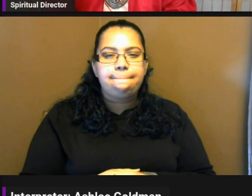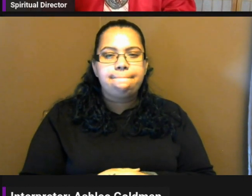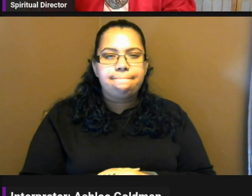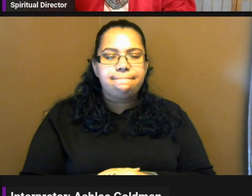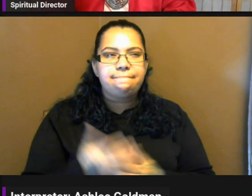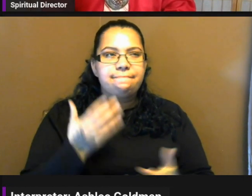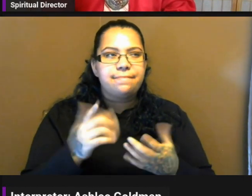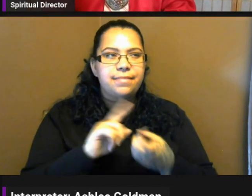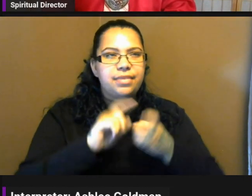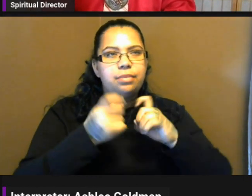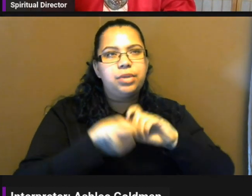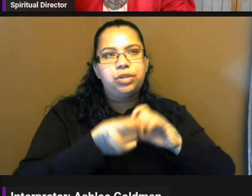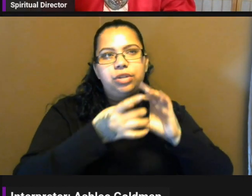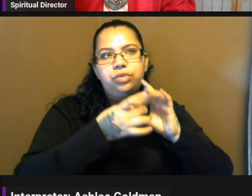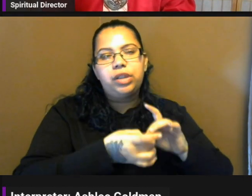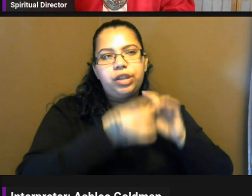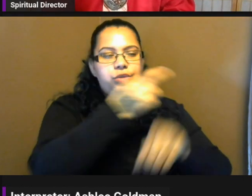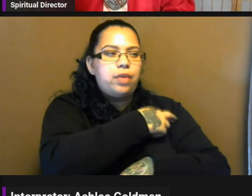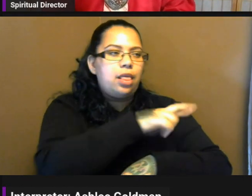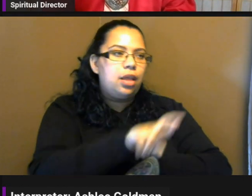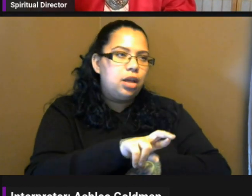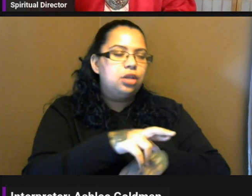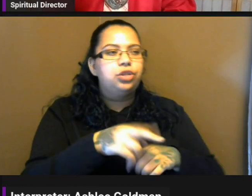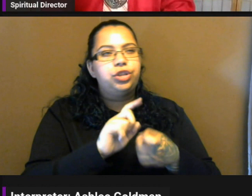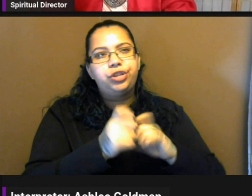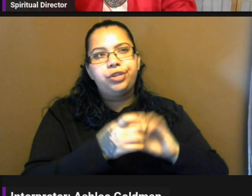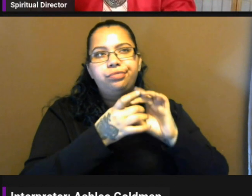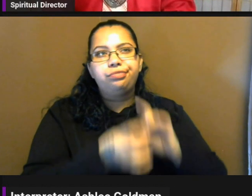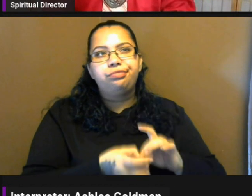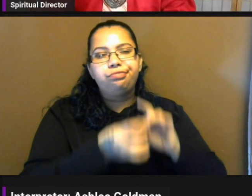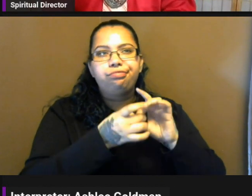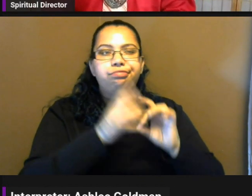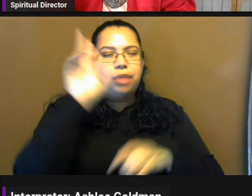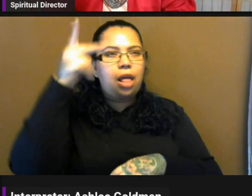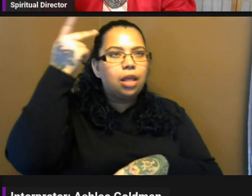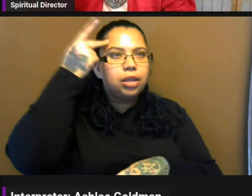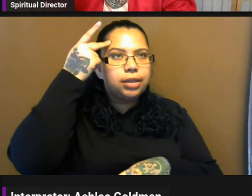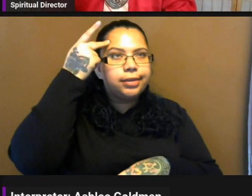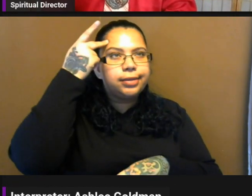Maybe a change regarding religion or politics, money,